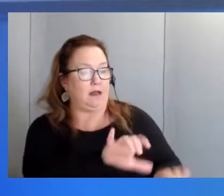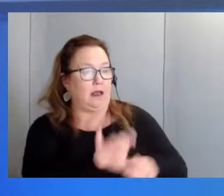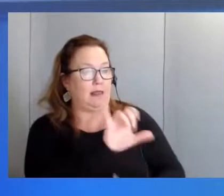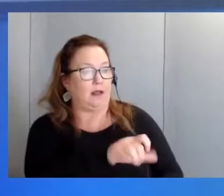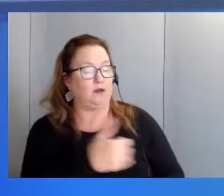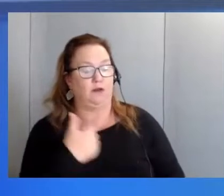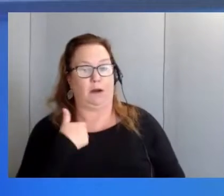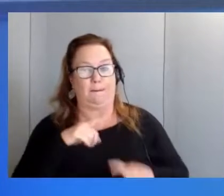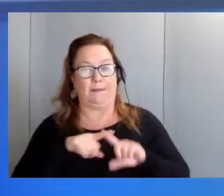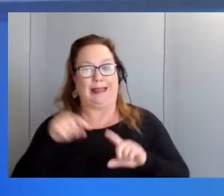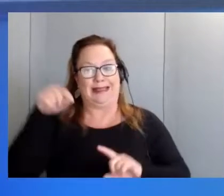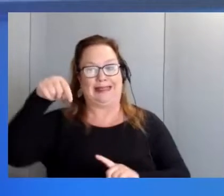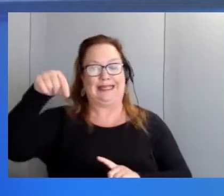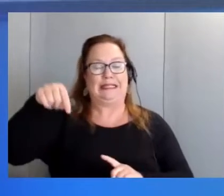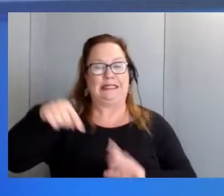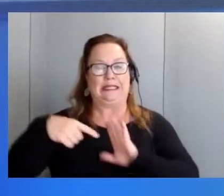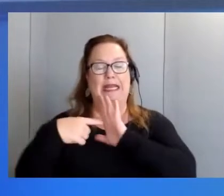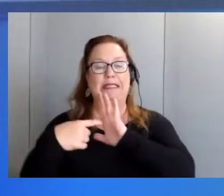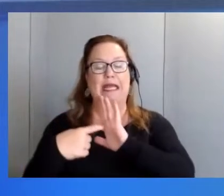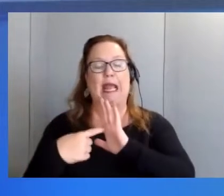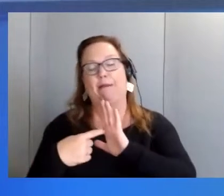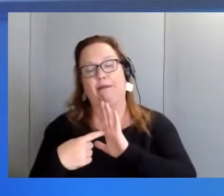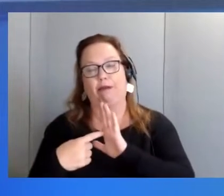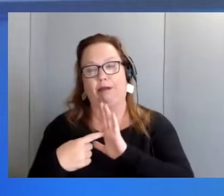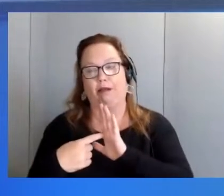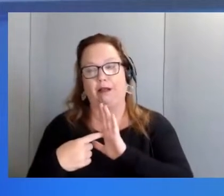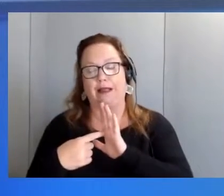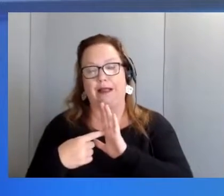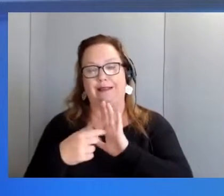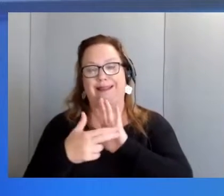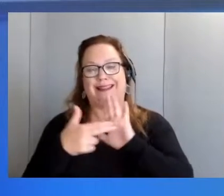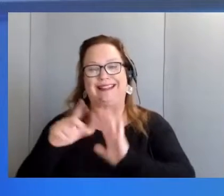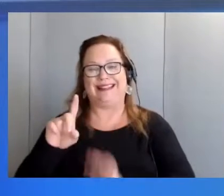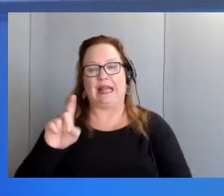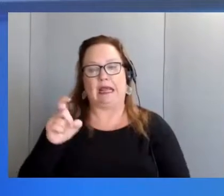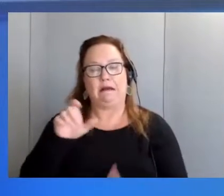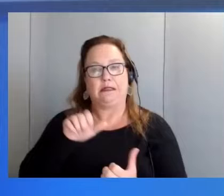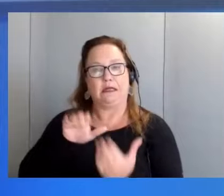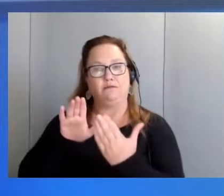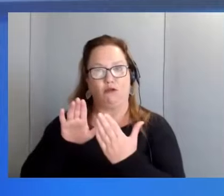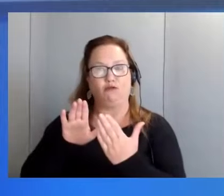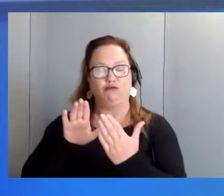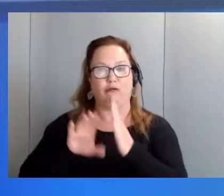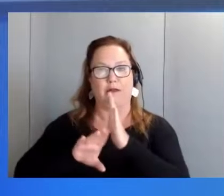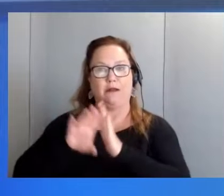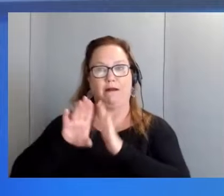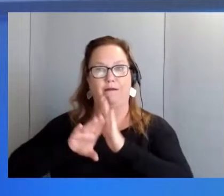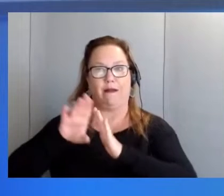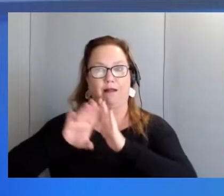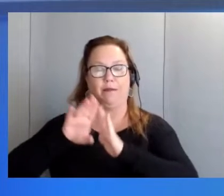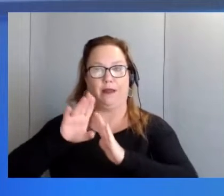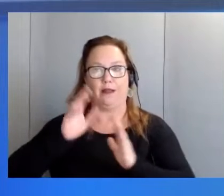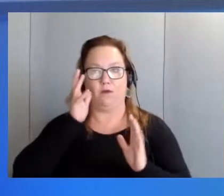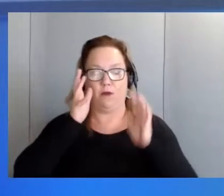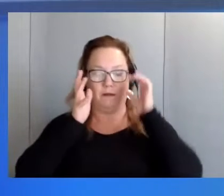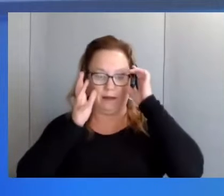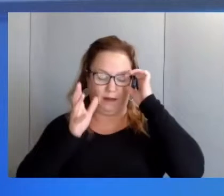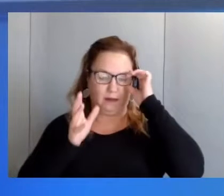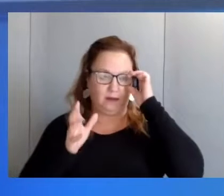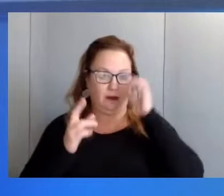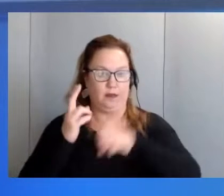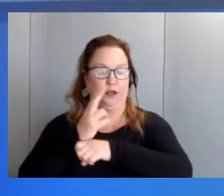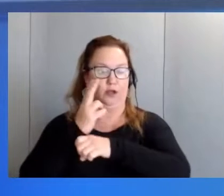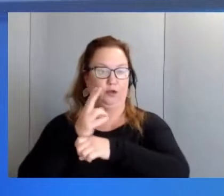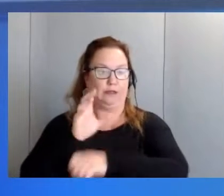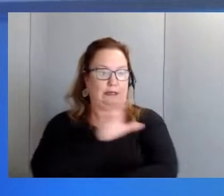this is the kind of thing, an example of the type of diagnostic approaches that are developing and that will be used in the